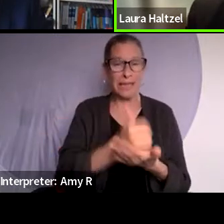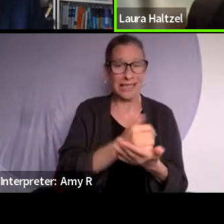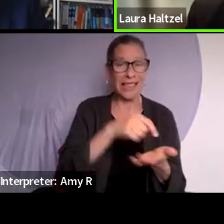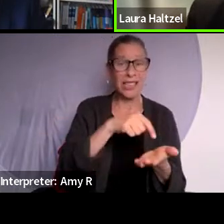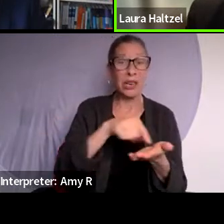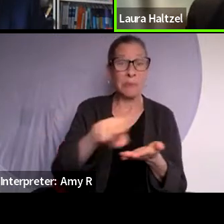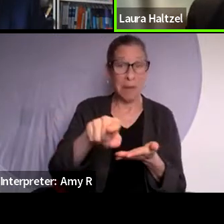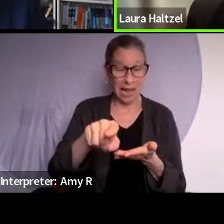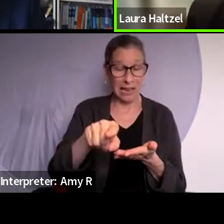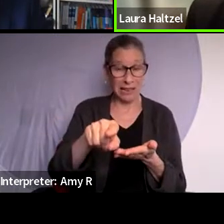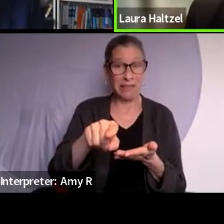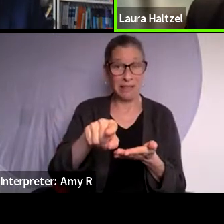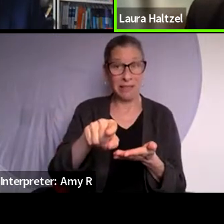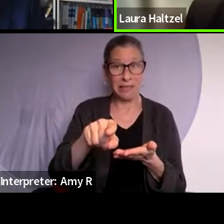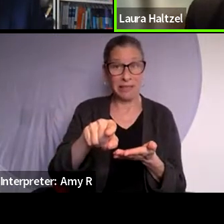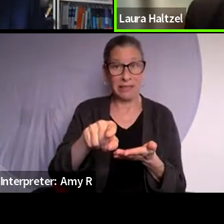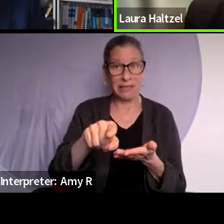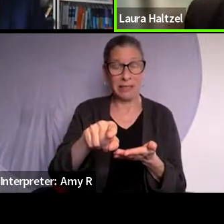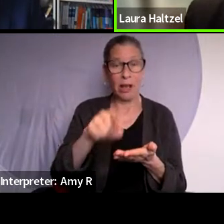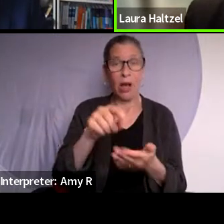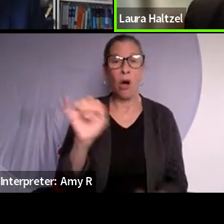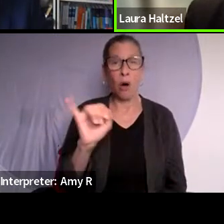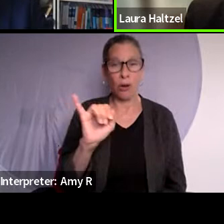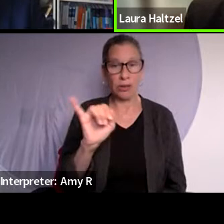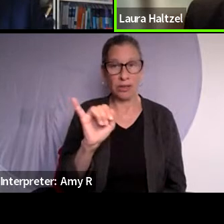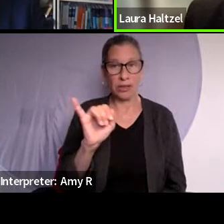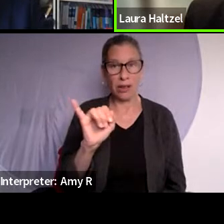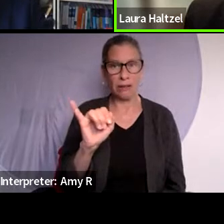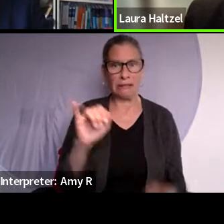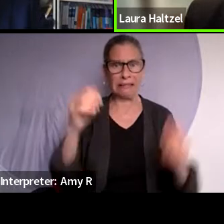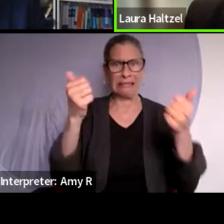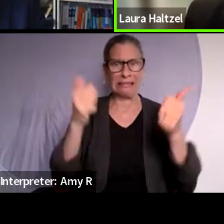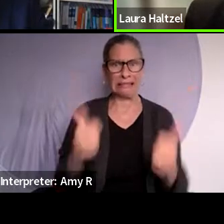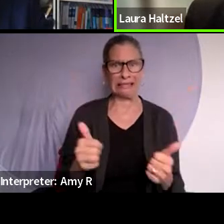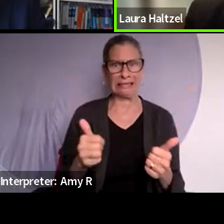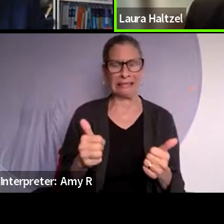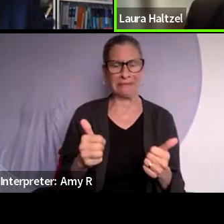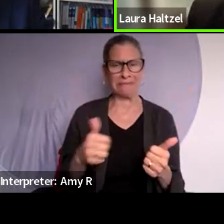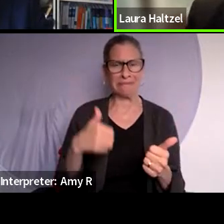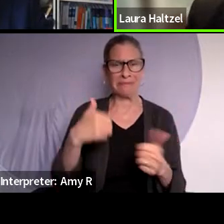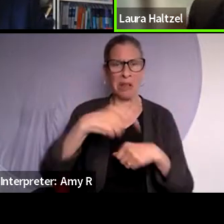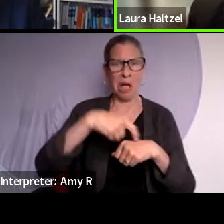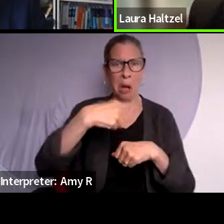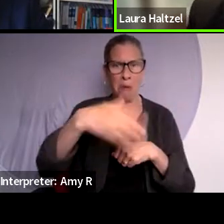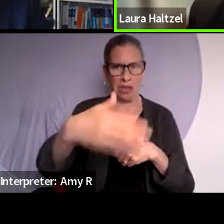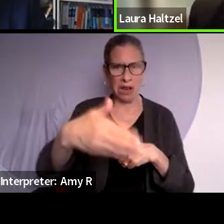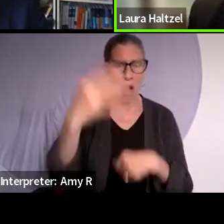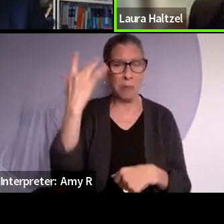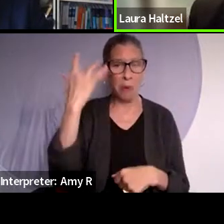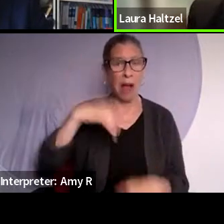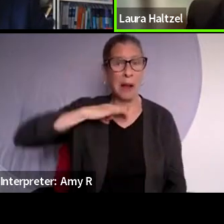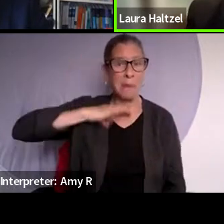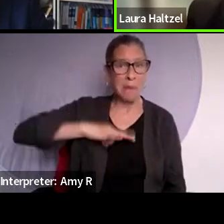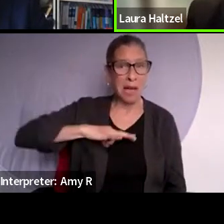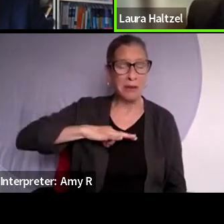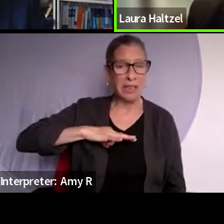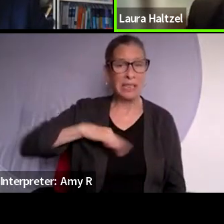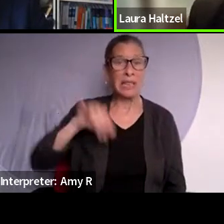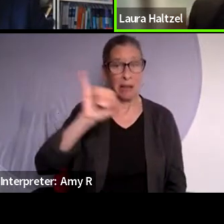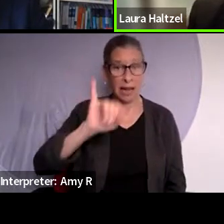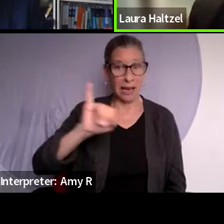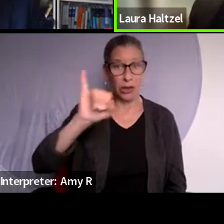out in earnings has also been eroding over time. And that's because benefits such as health